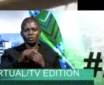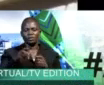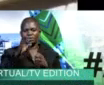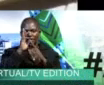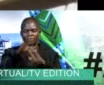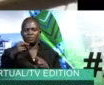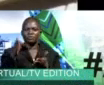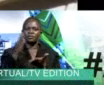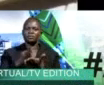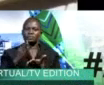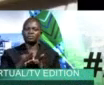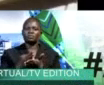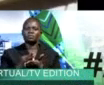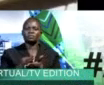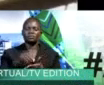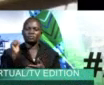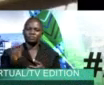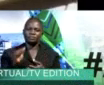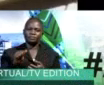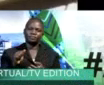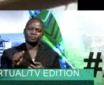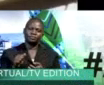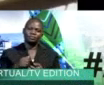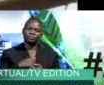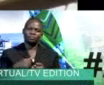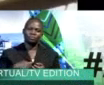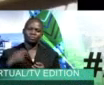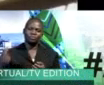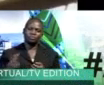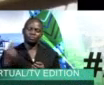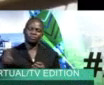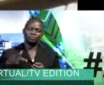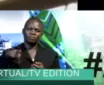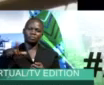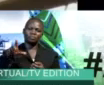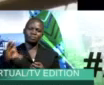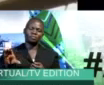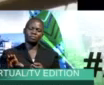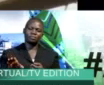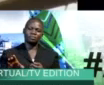I think with respect to financing, yes, we've utilized